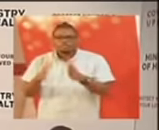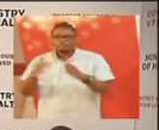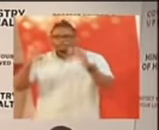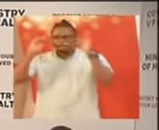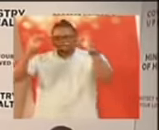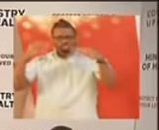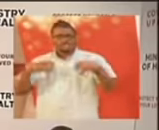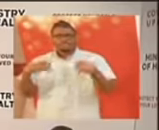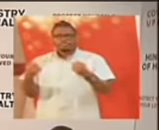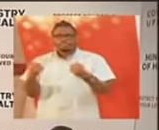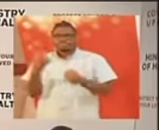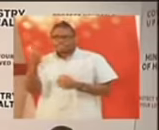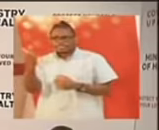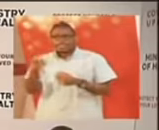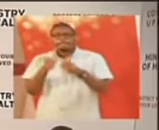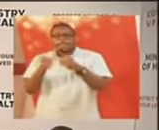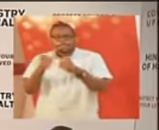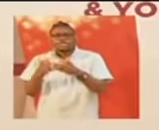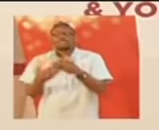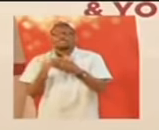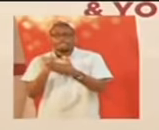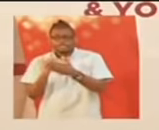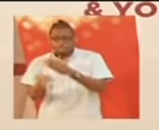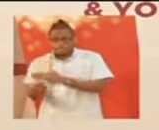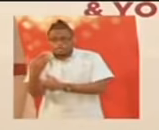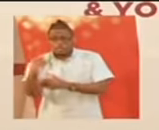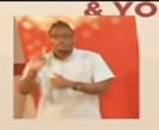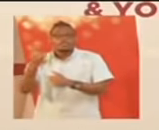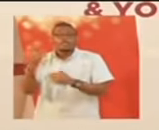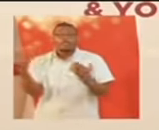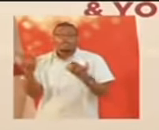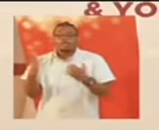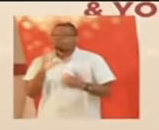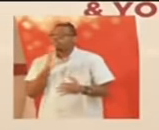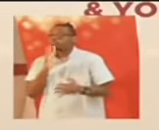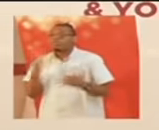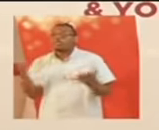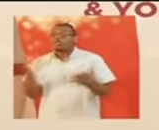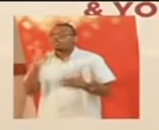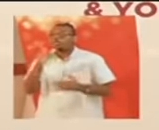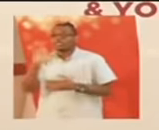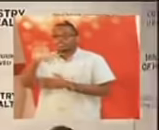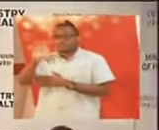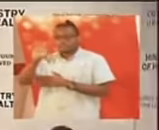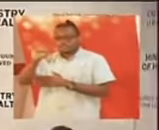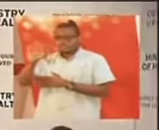this conference. First to address you this morning is the Chief Medical Officer.